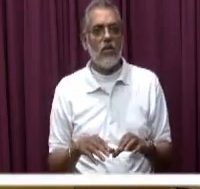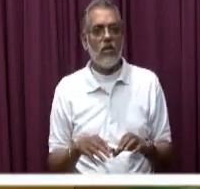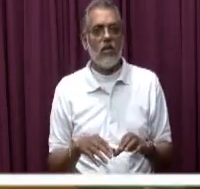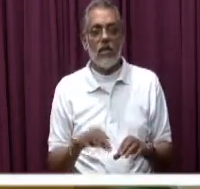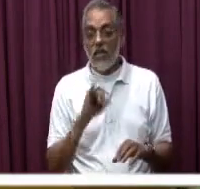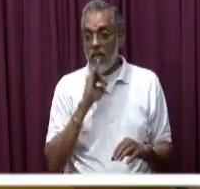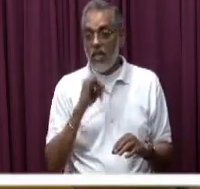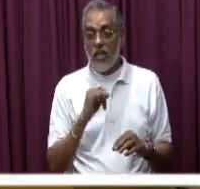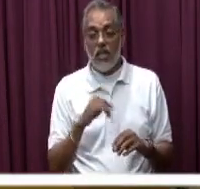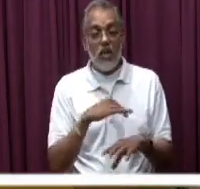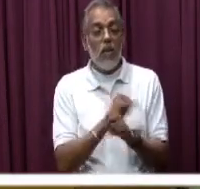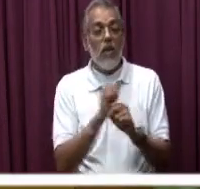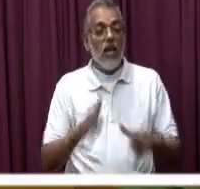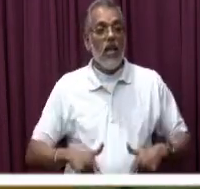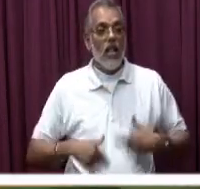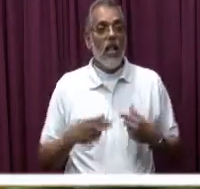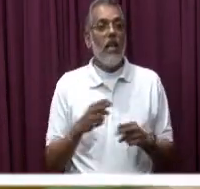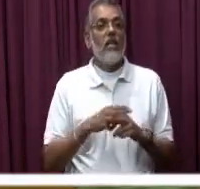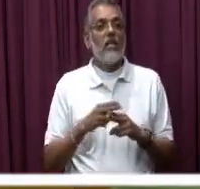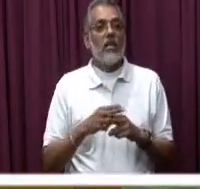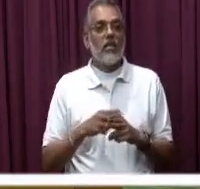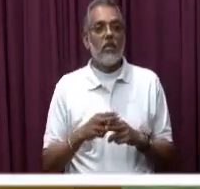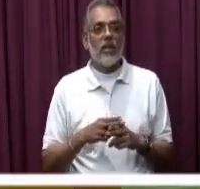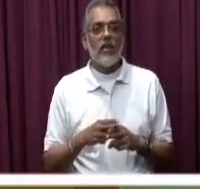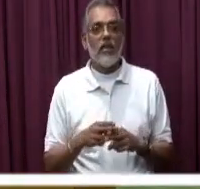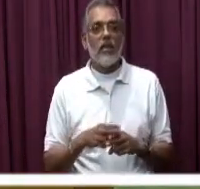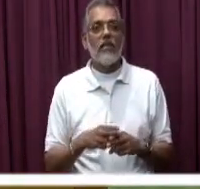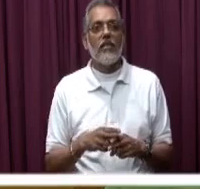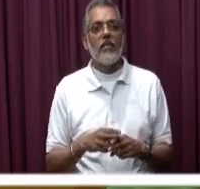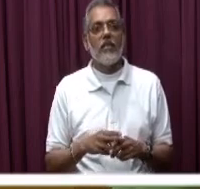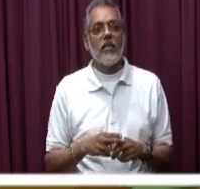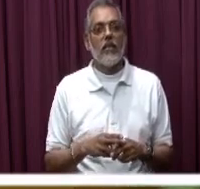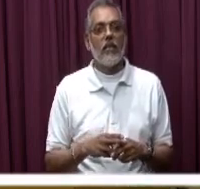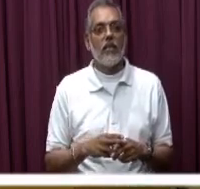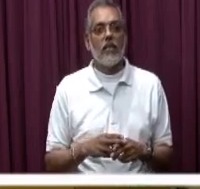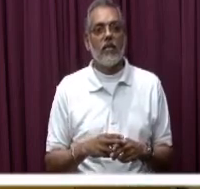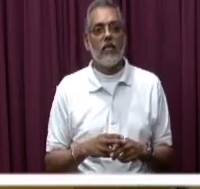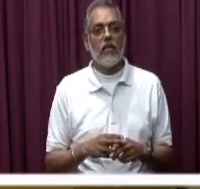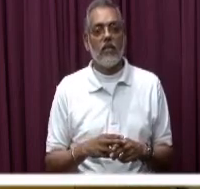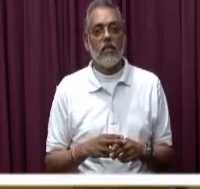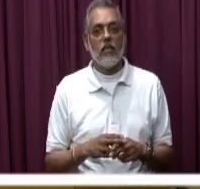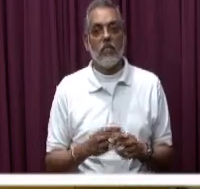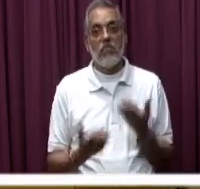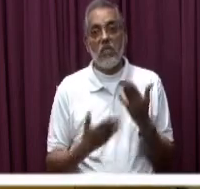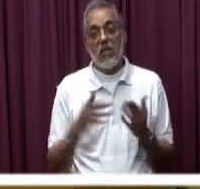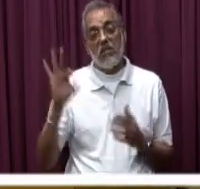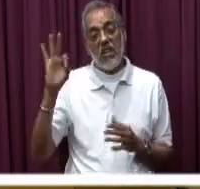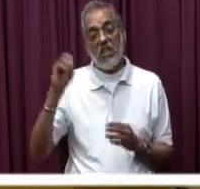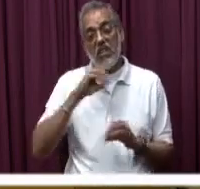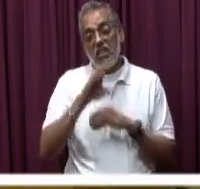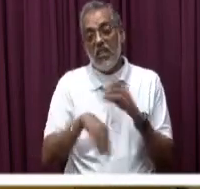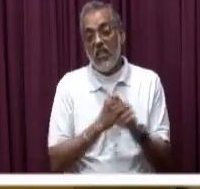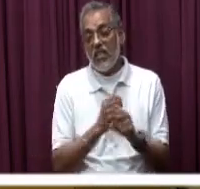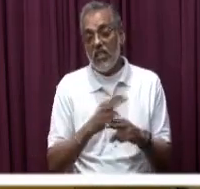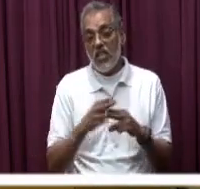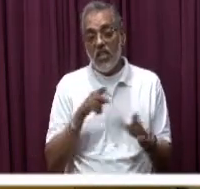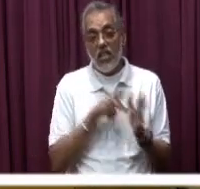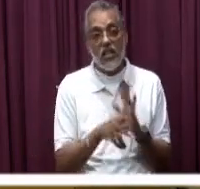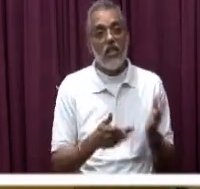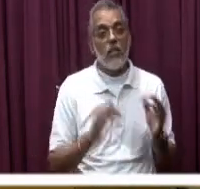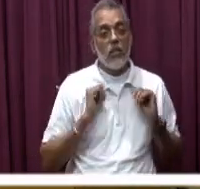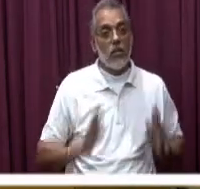is shorten your life by, at the most, 90 years. At the absolute most, they could shorten your life by 90 years. That's the most they could